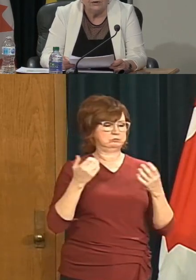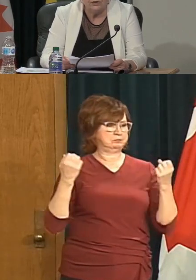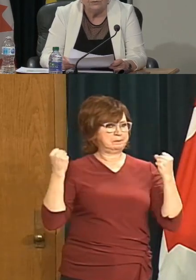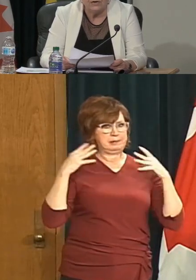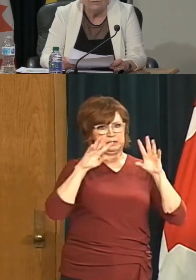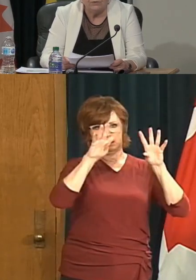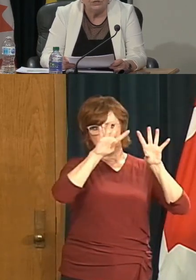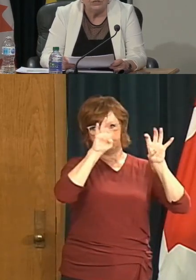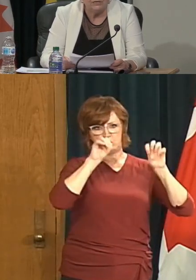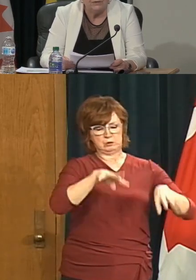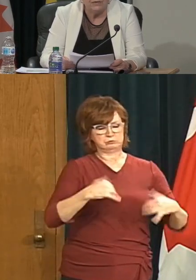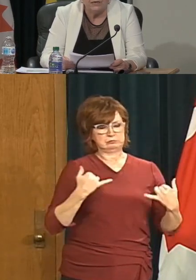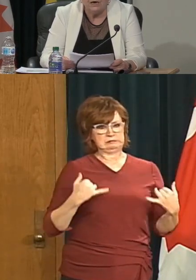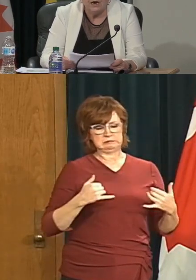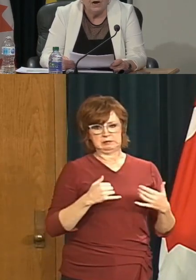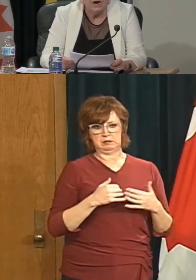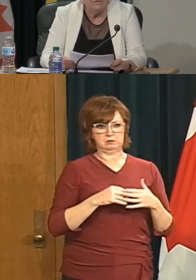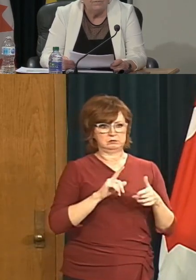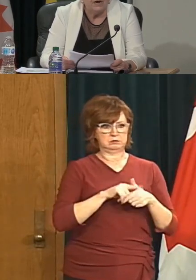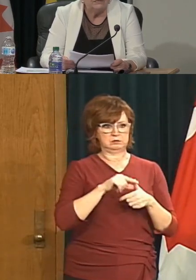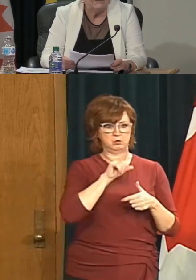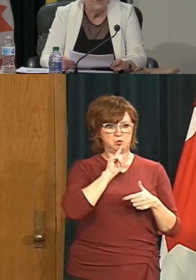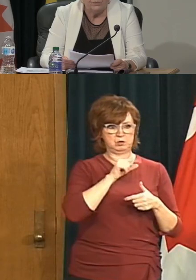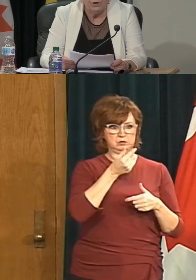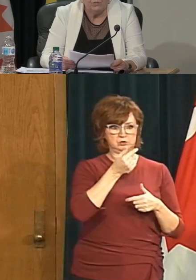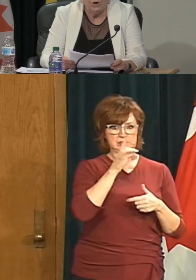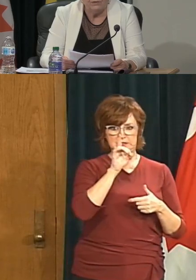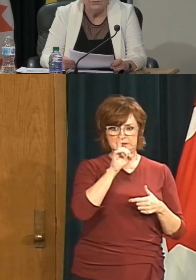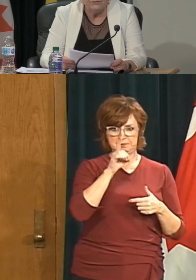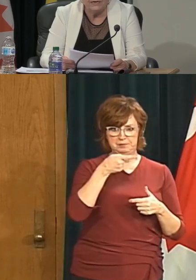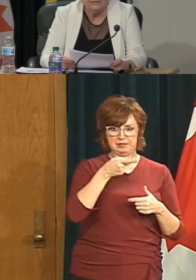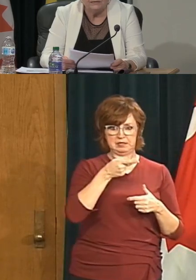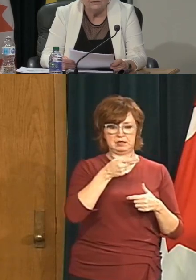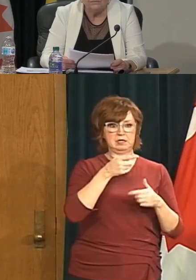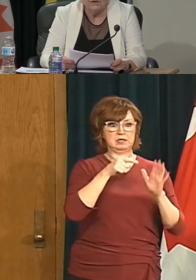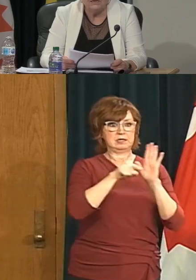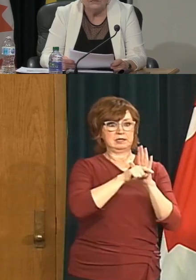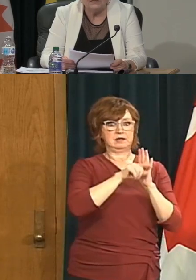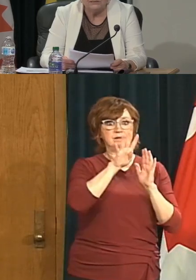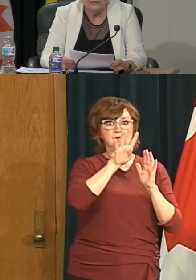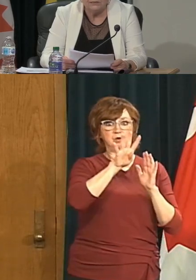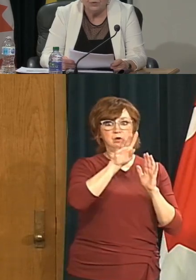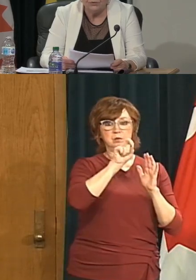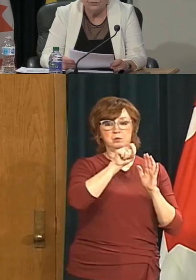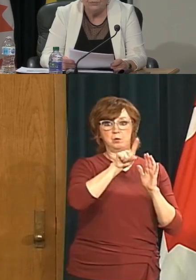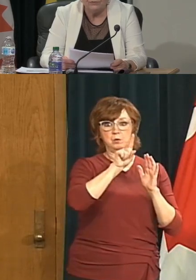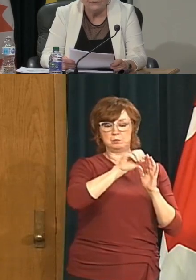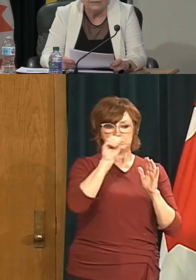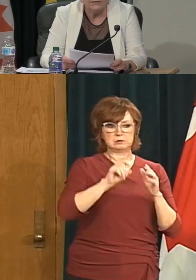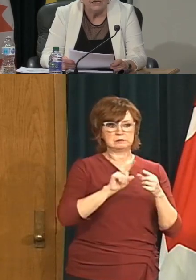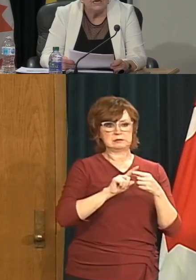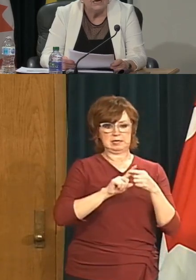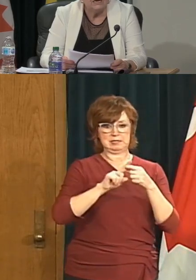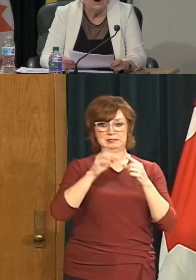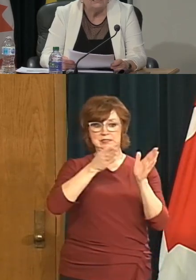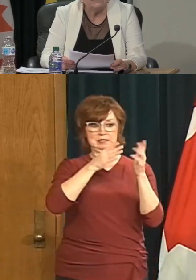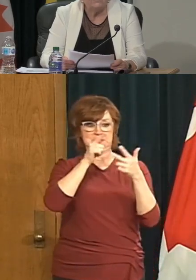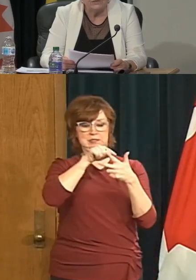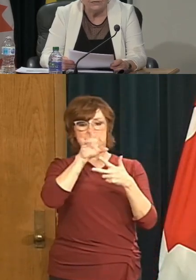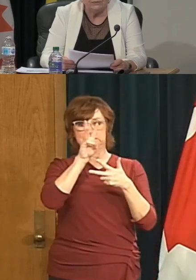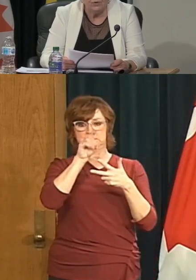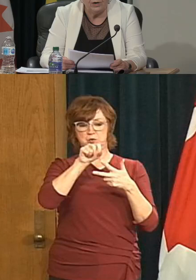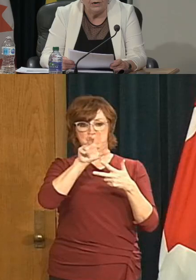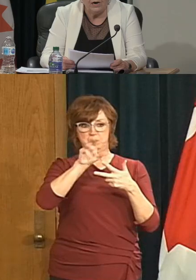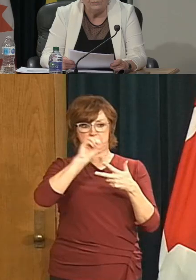economic scenarios of real GDP of minus 4.1%, minus 6.3%, and